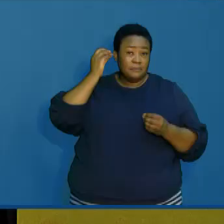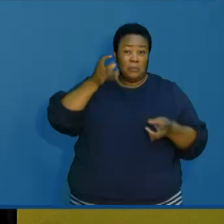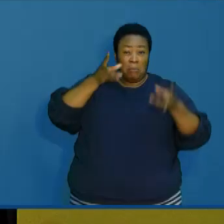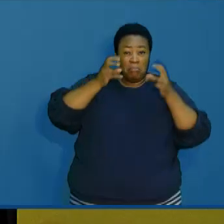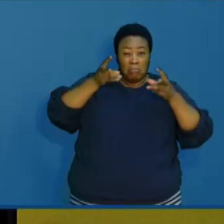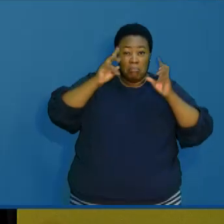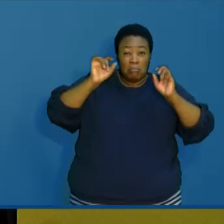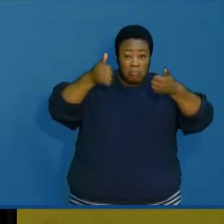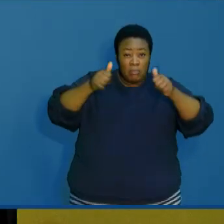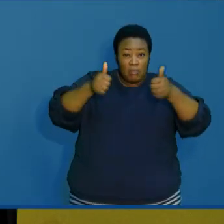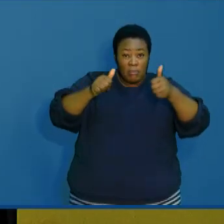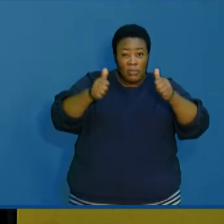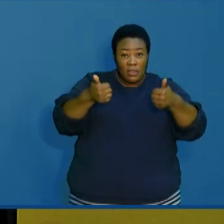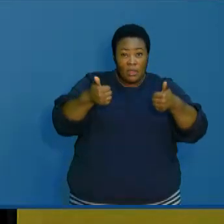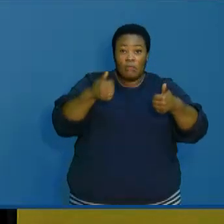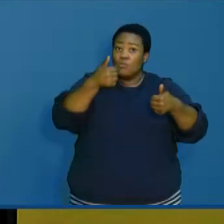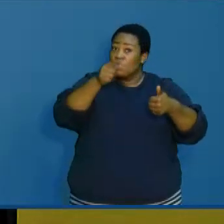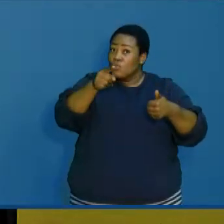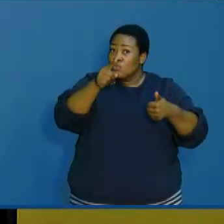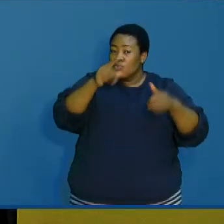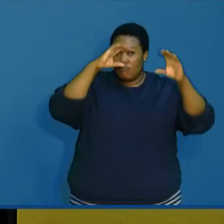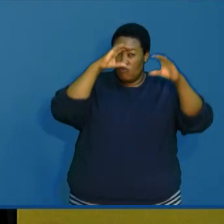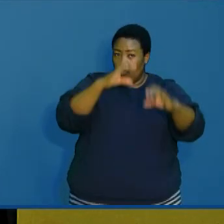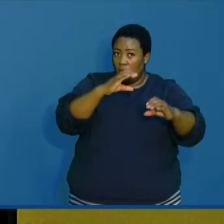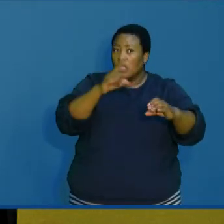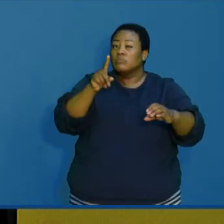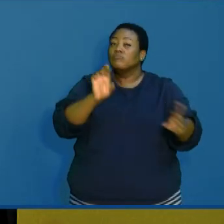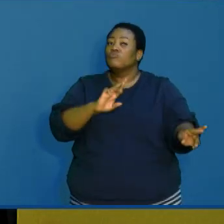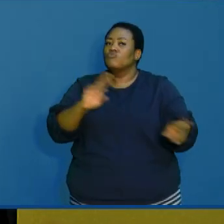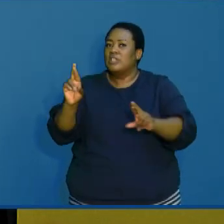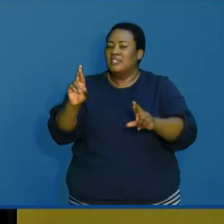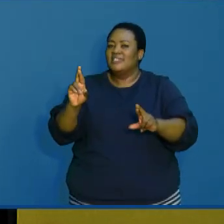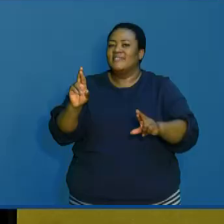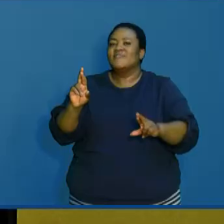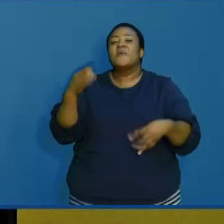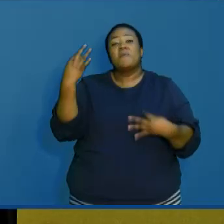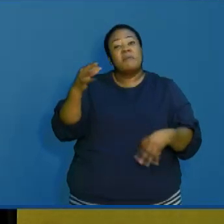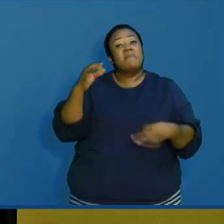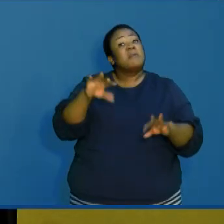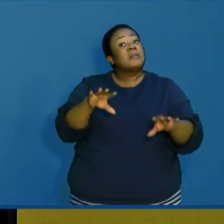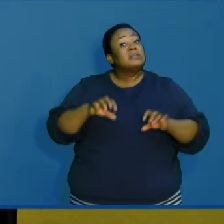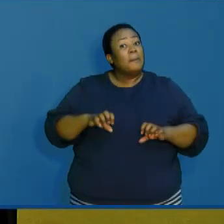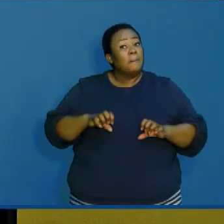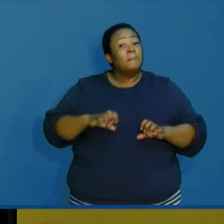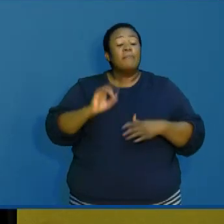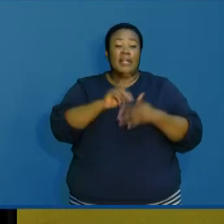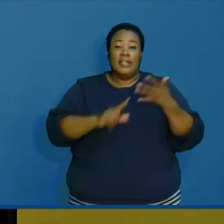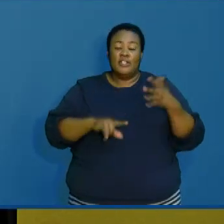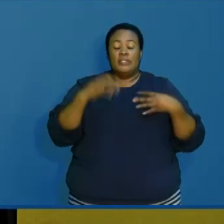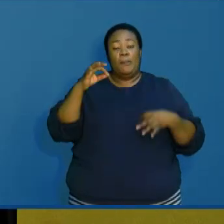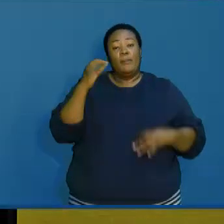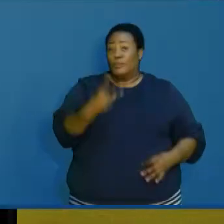hope that you are getting focused and getting ready for your paper. That is your literature paper 2.